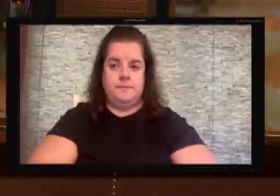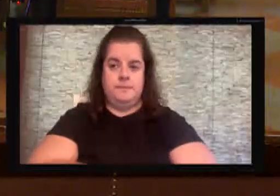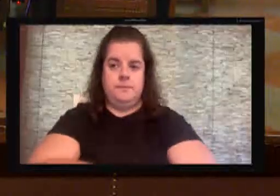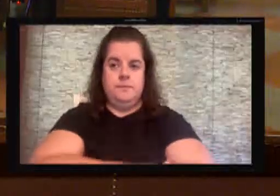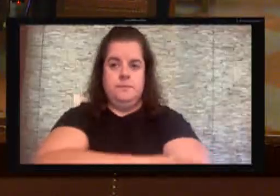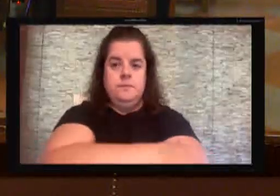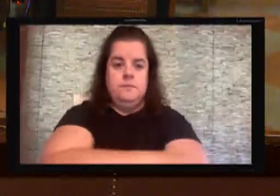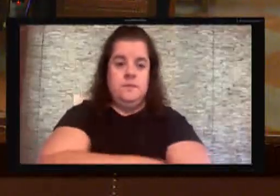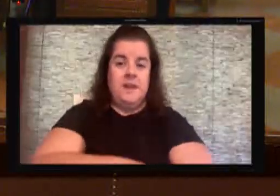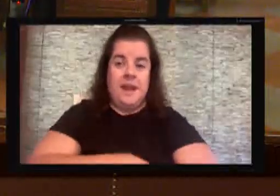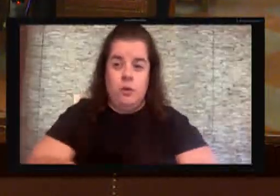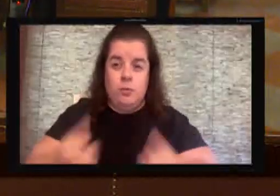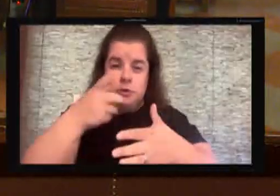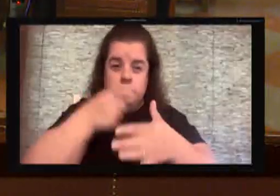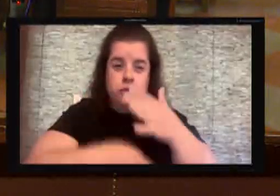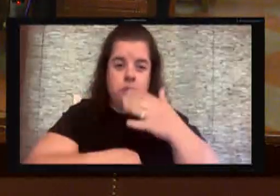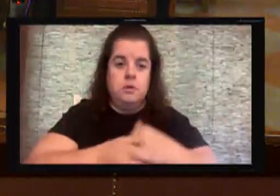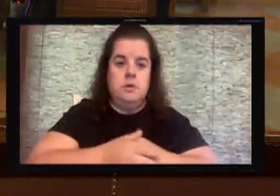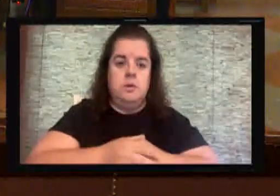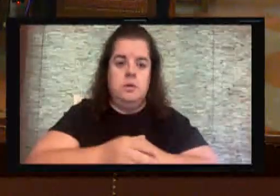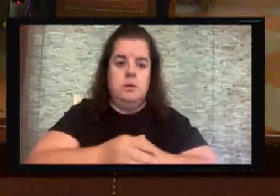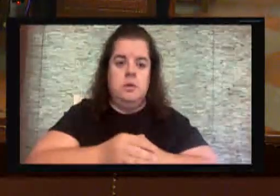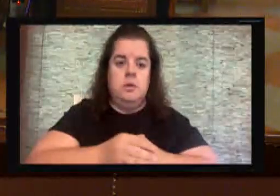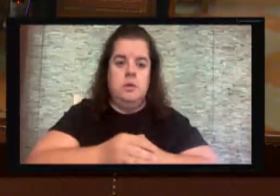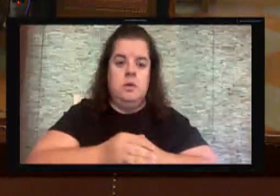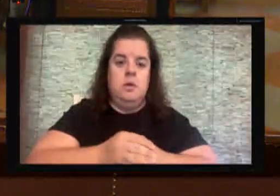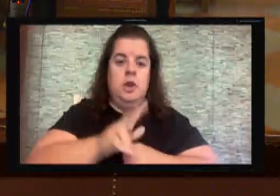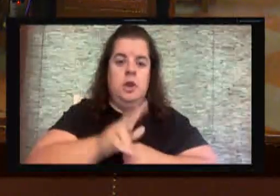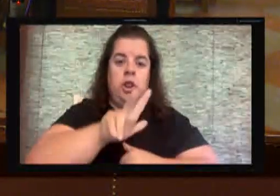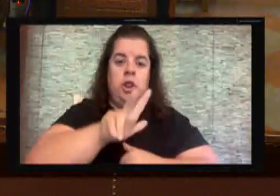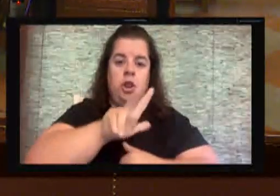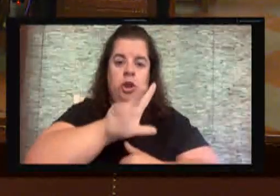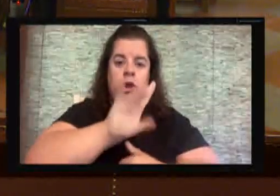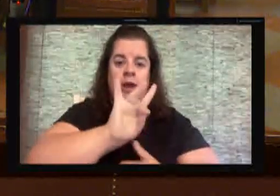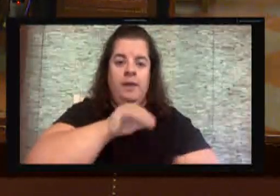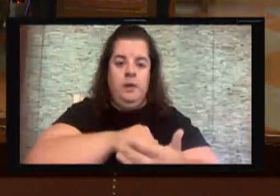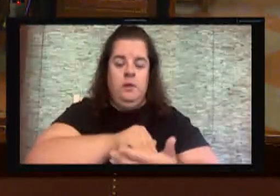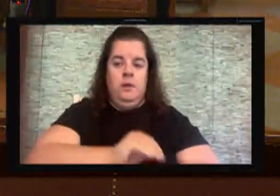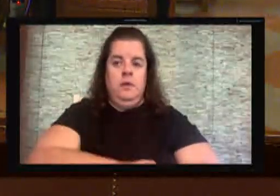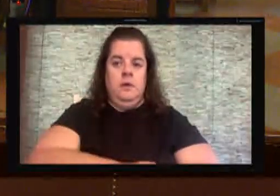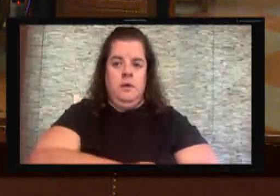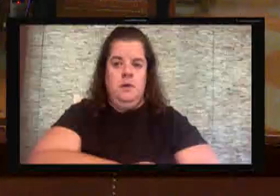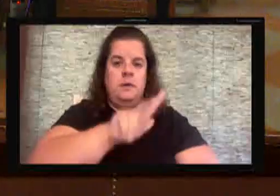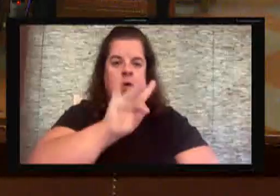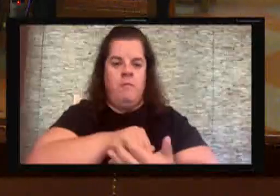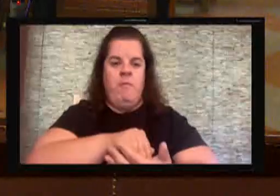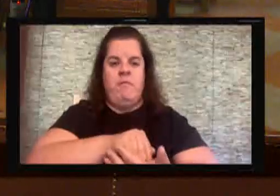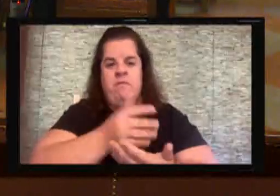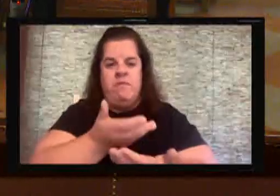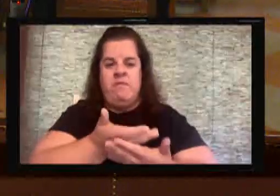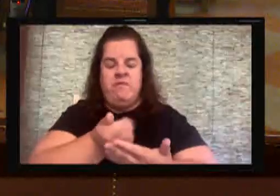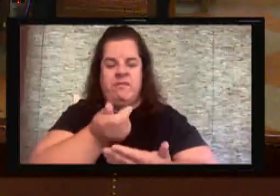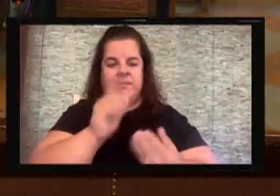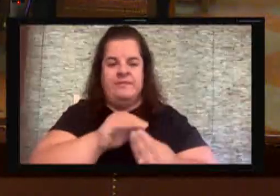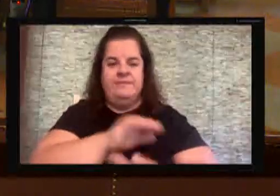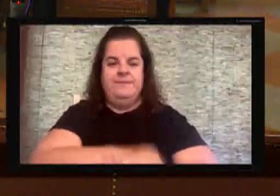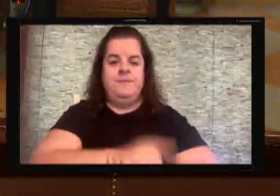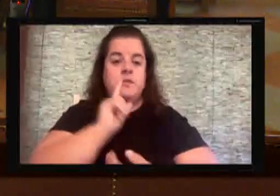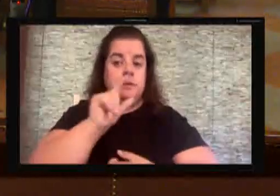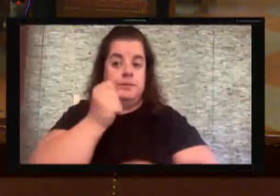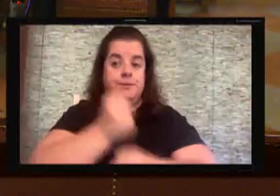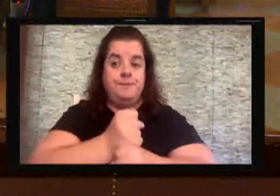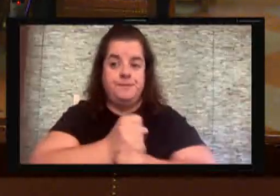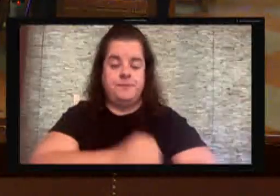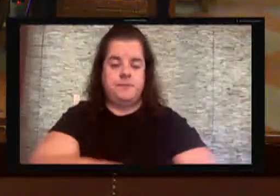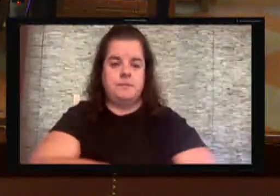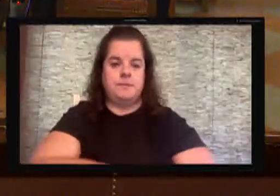And how much is it? 38,000? Yes, 38,000 is a change. Okay. That's for 1 year.